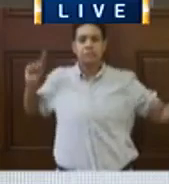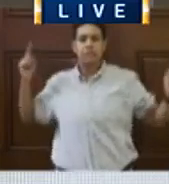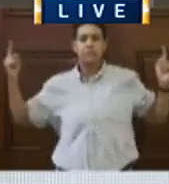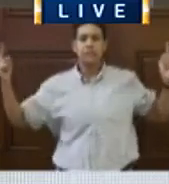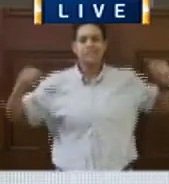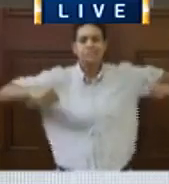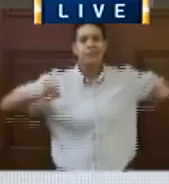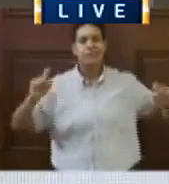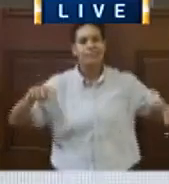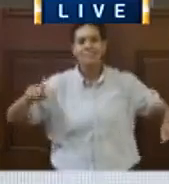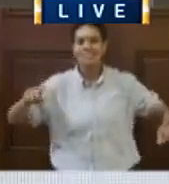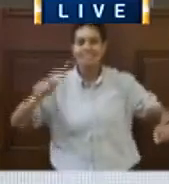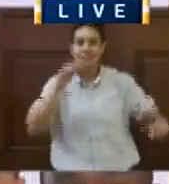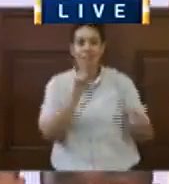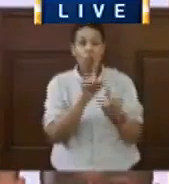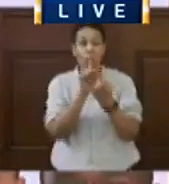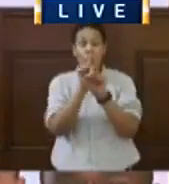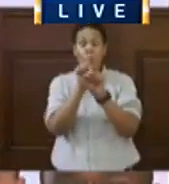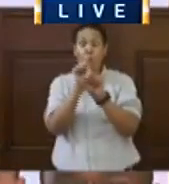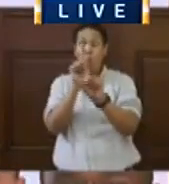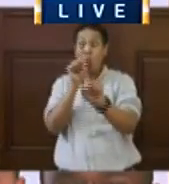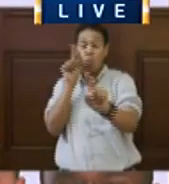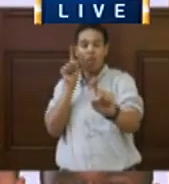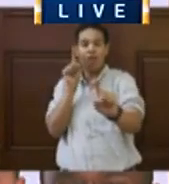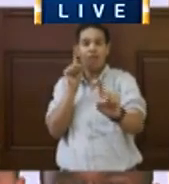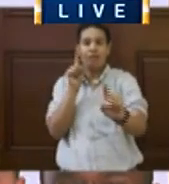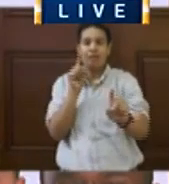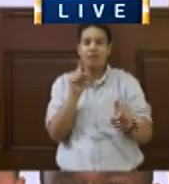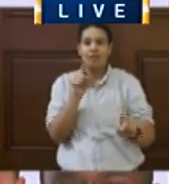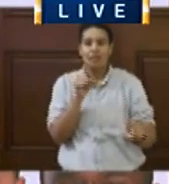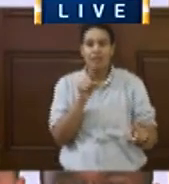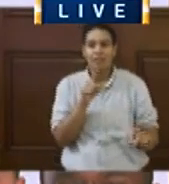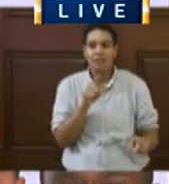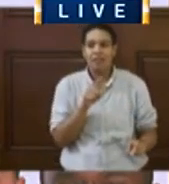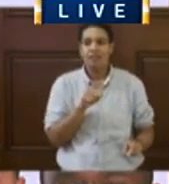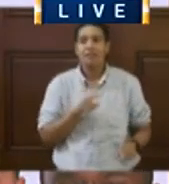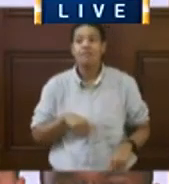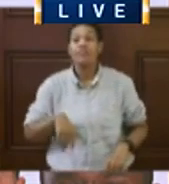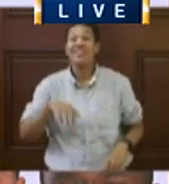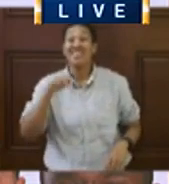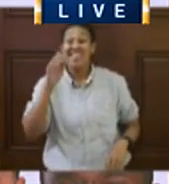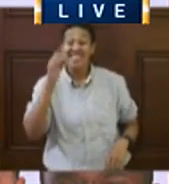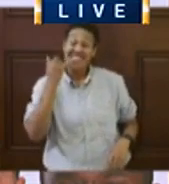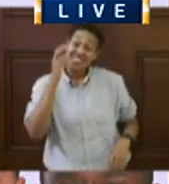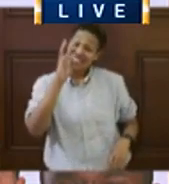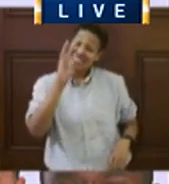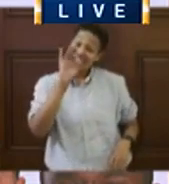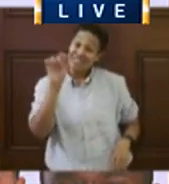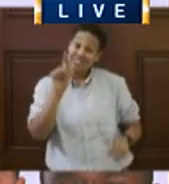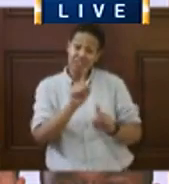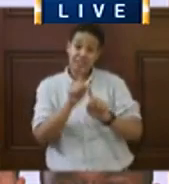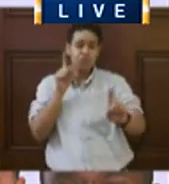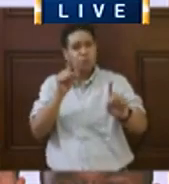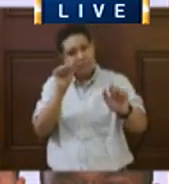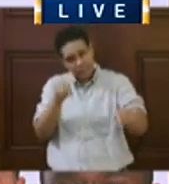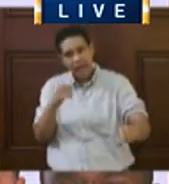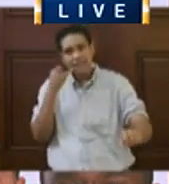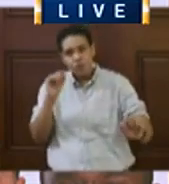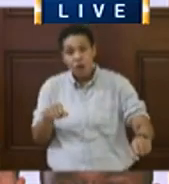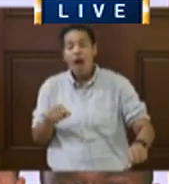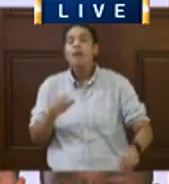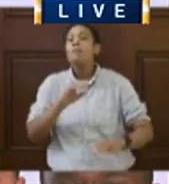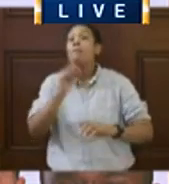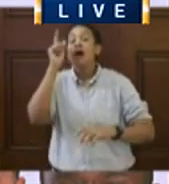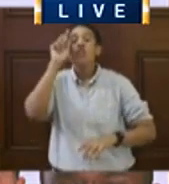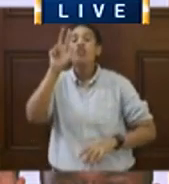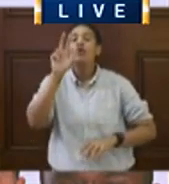say make it 6 if you can, but no less than 3. As long as they are out and everybody is